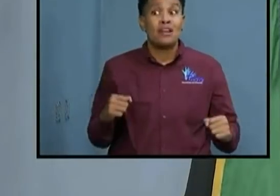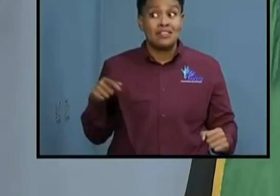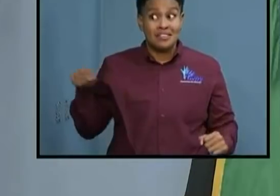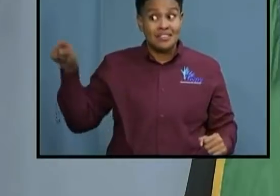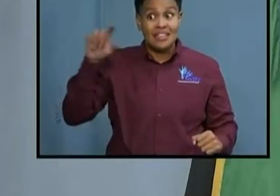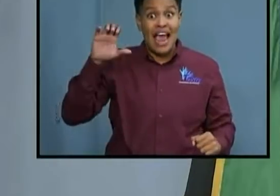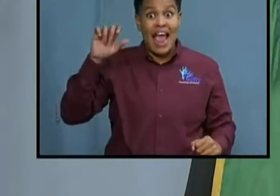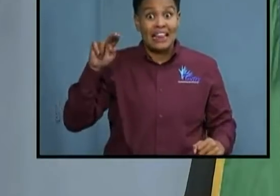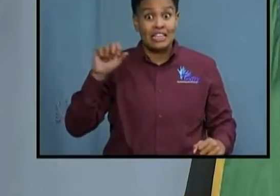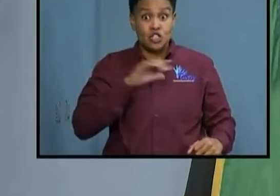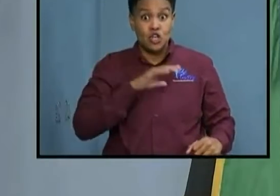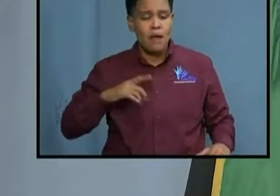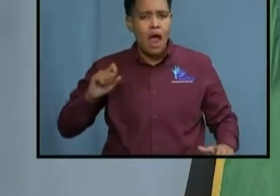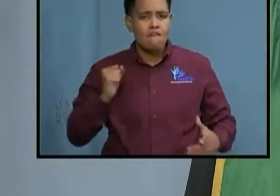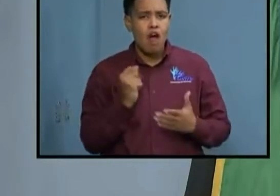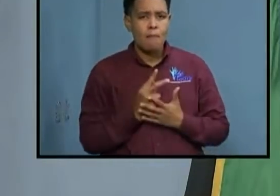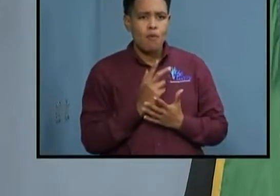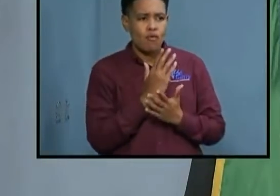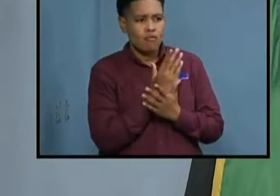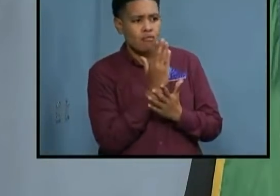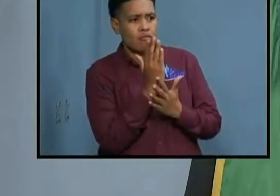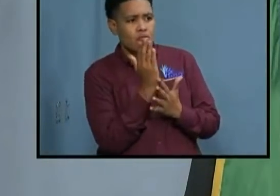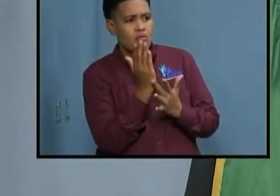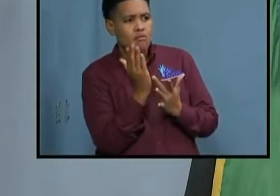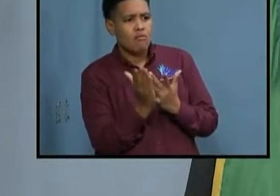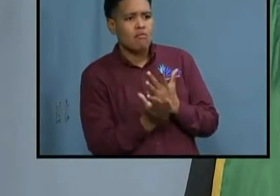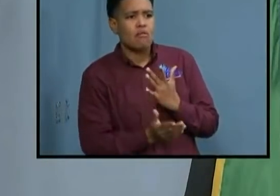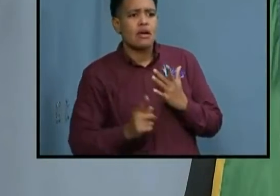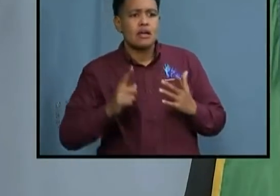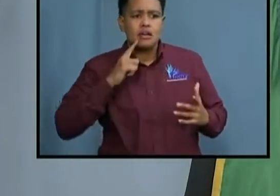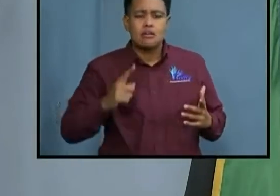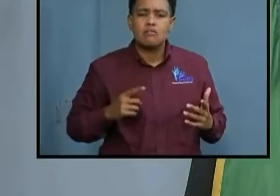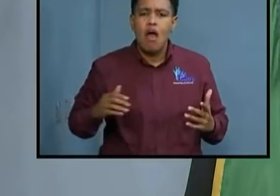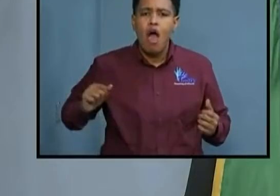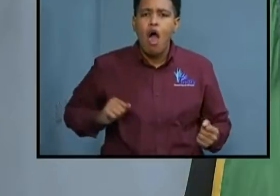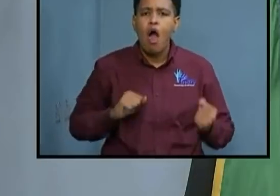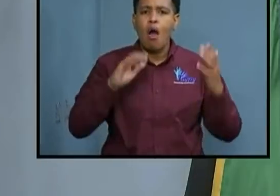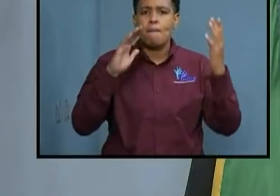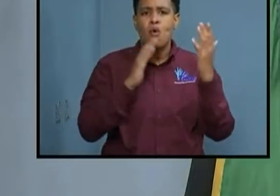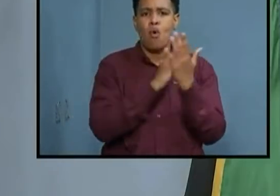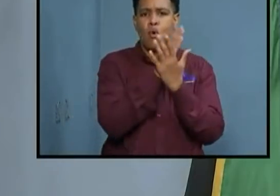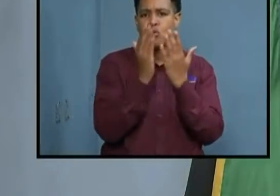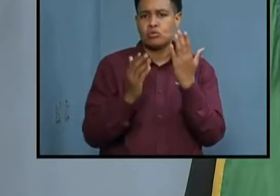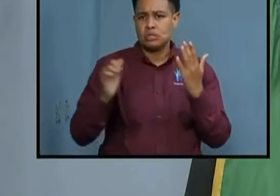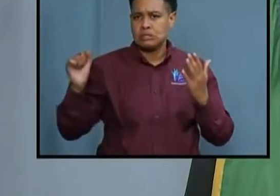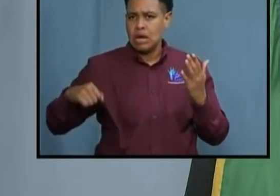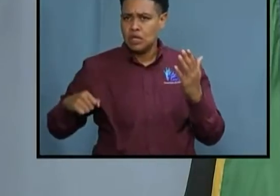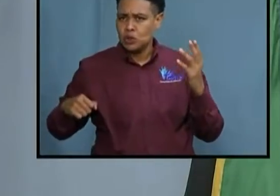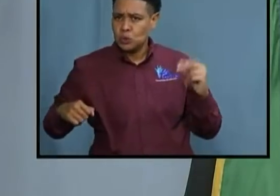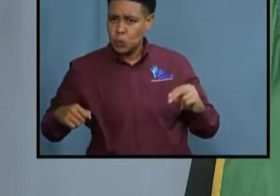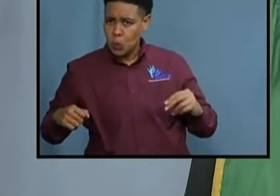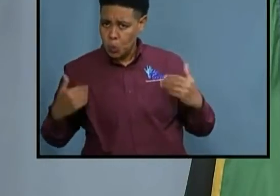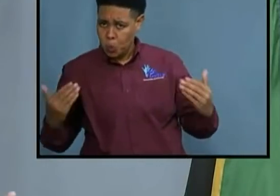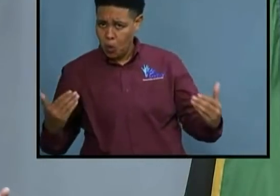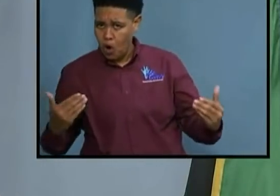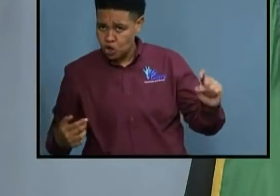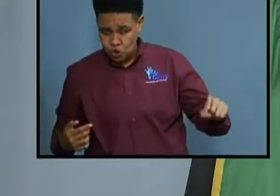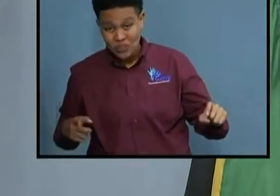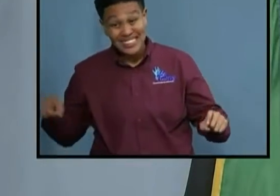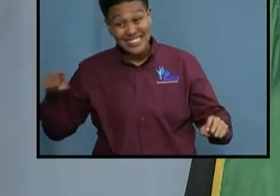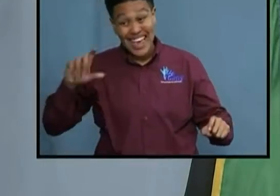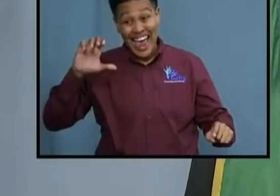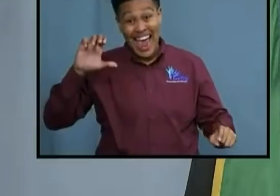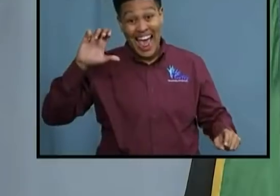approve a number of these most latest approaches. And that ethics committee comprises of